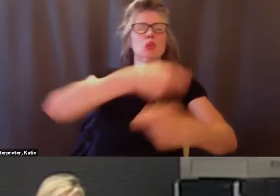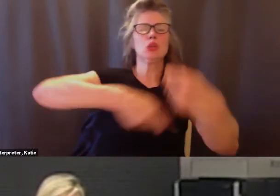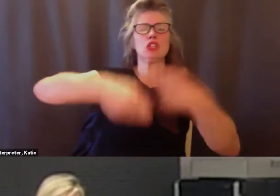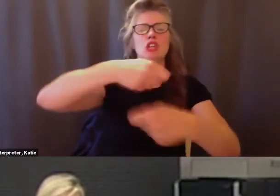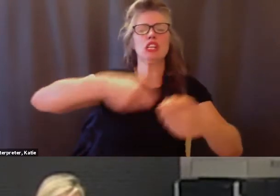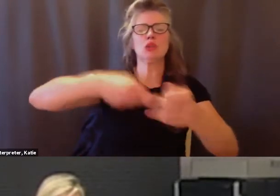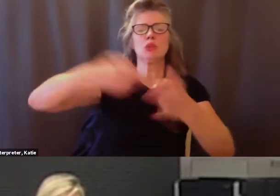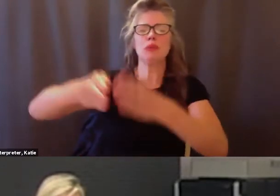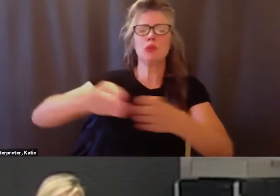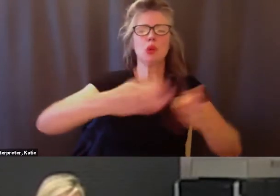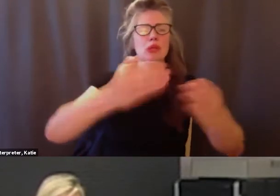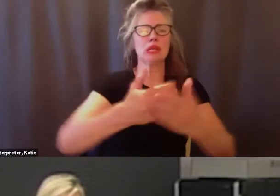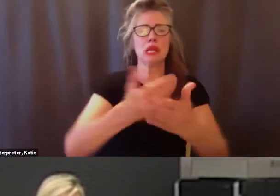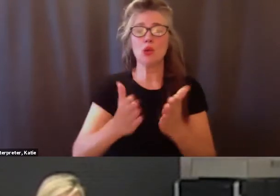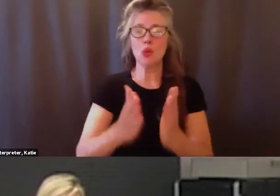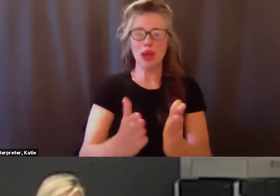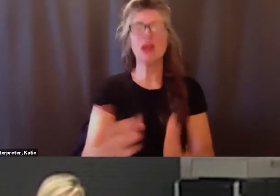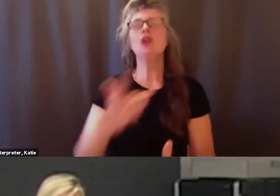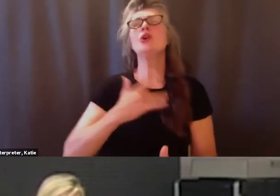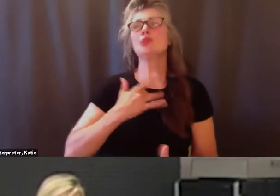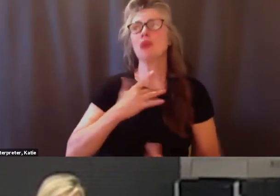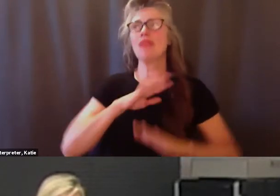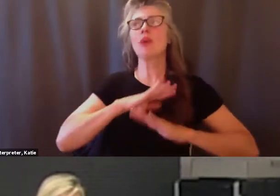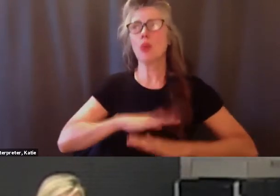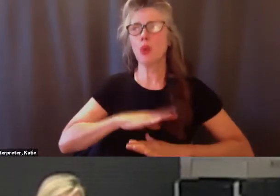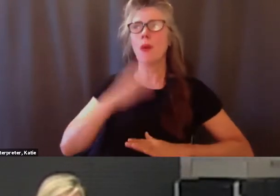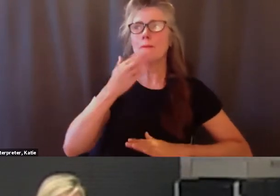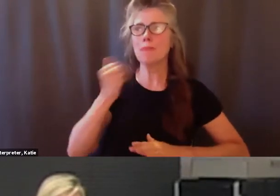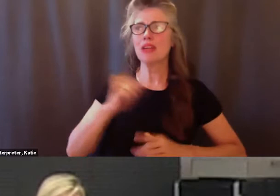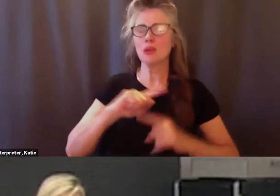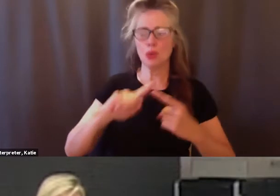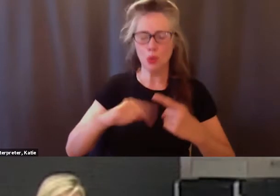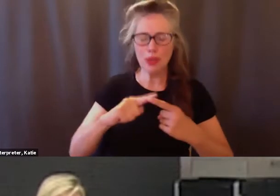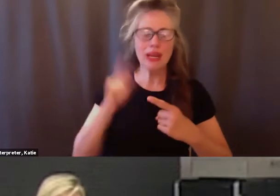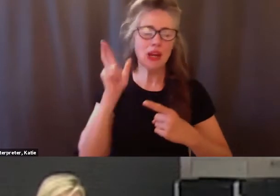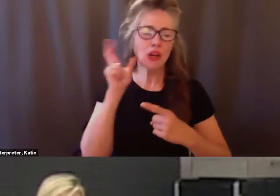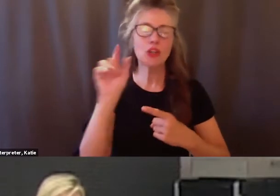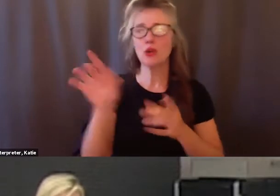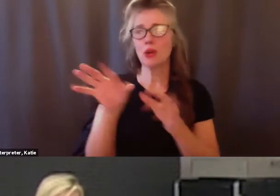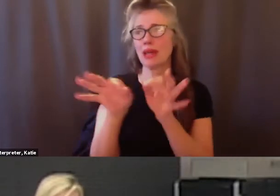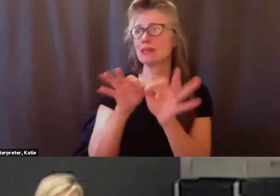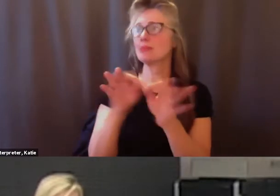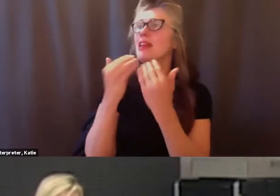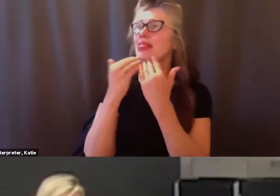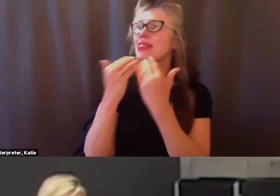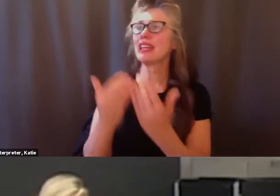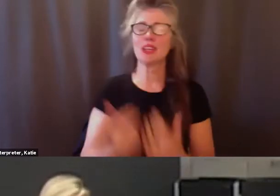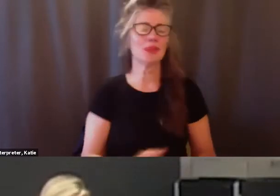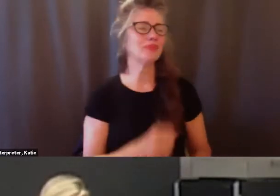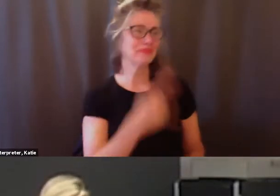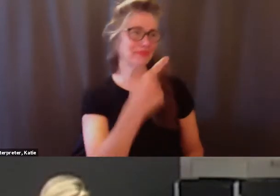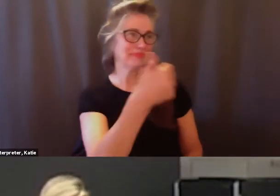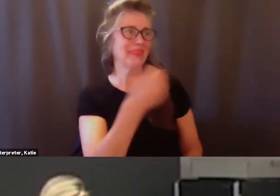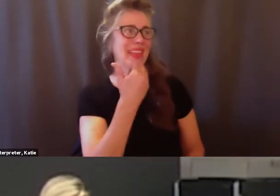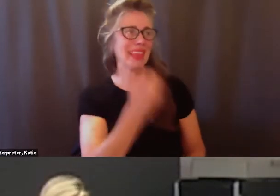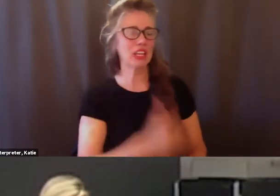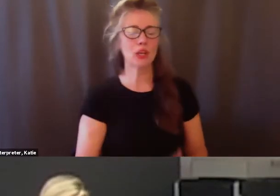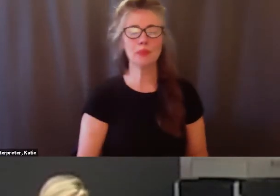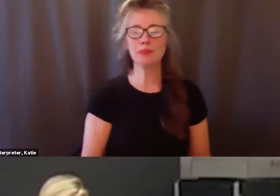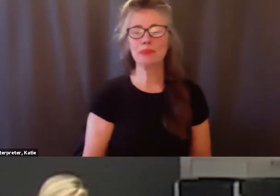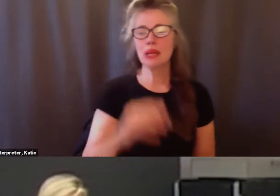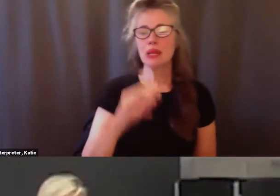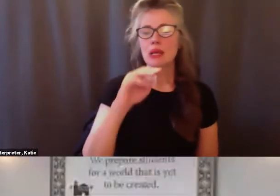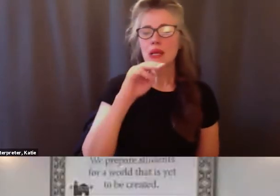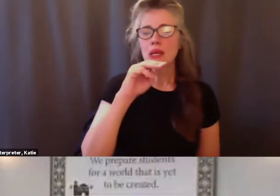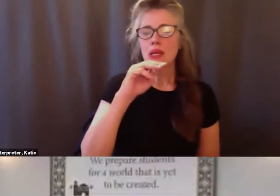hearing your explanation. So thank you. That's correct. Thank you. Please, Ms. Sims Moten. Yes, thank you. I just want to add